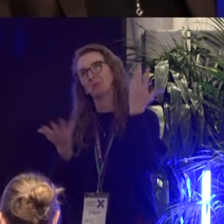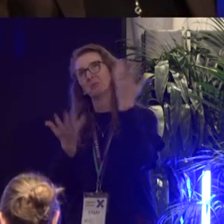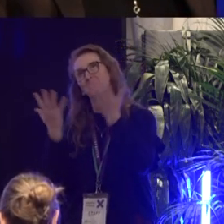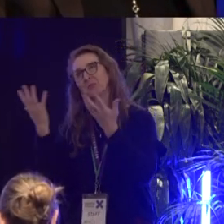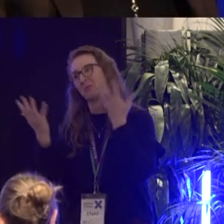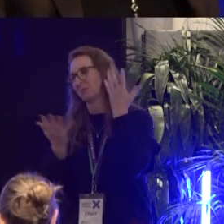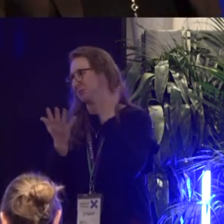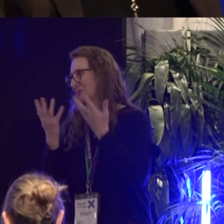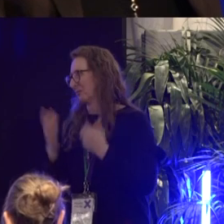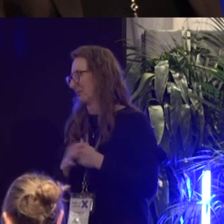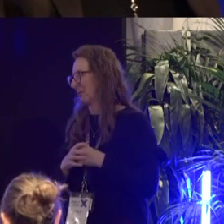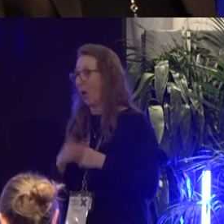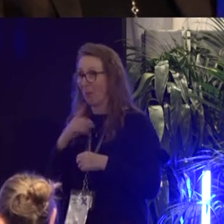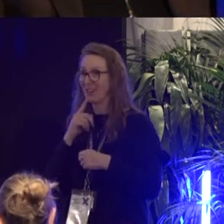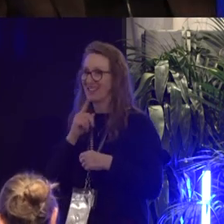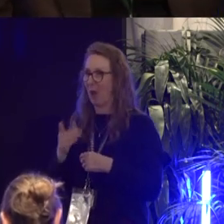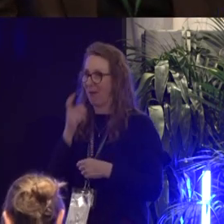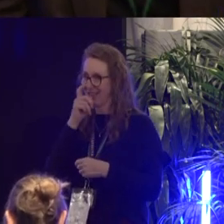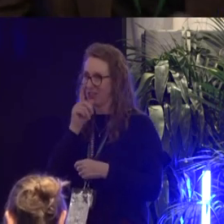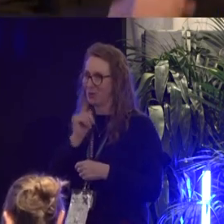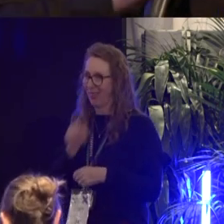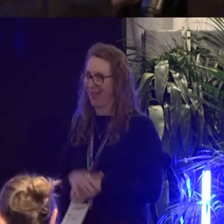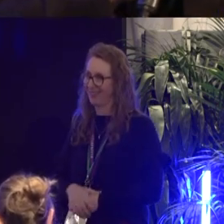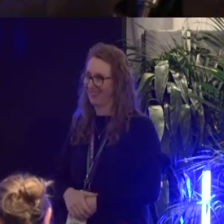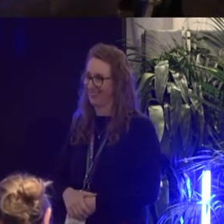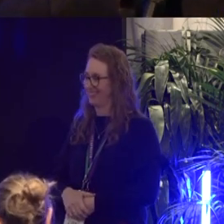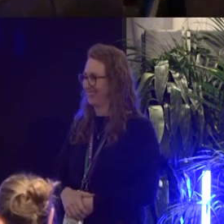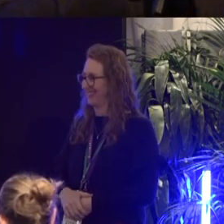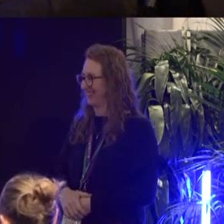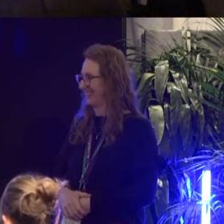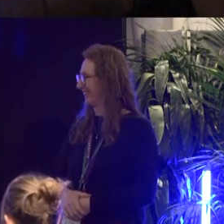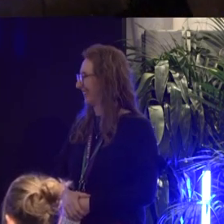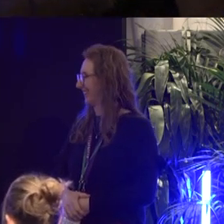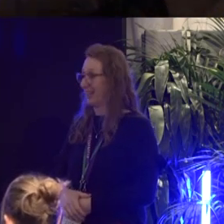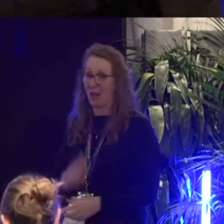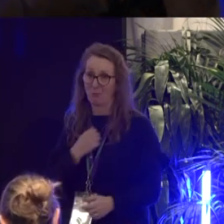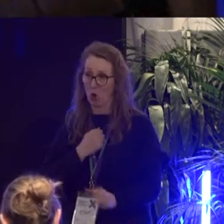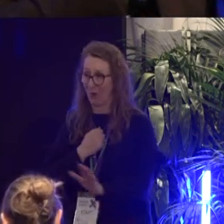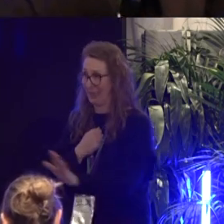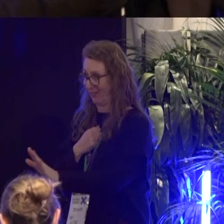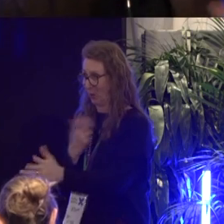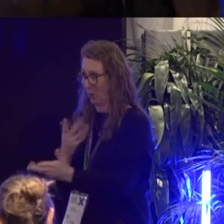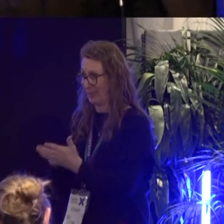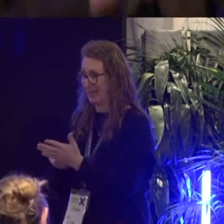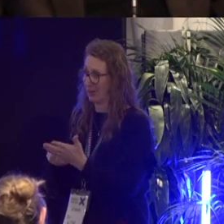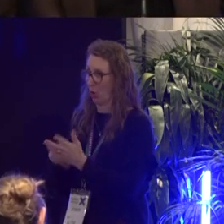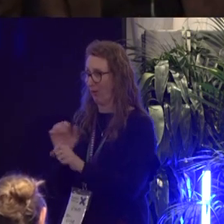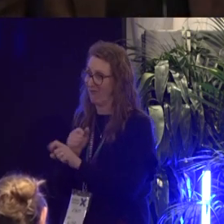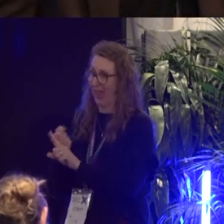I'm going to tell my sister you said that. Also, I'm sorry if anyone here is massive on TikTok. It's